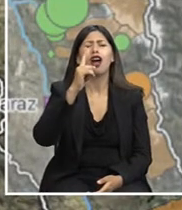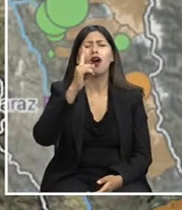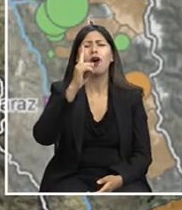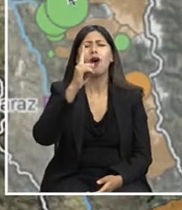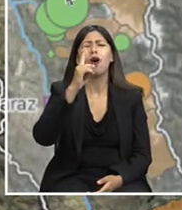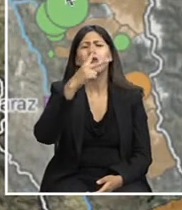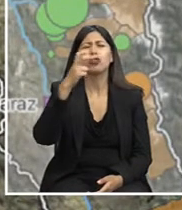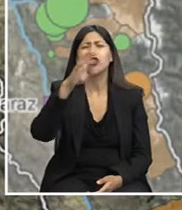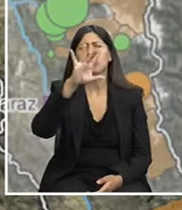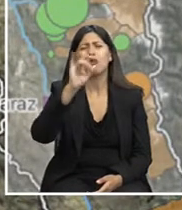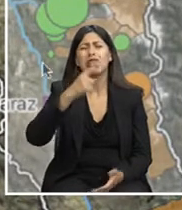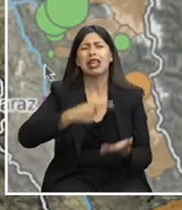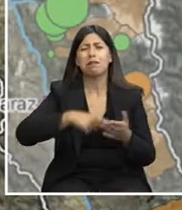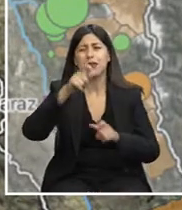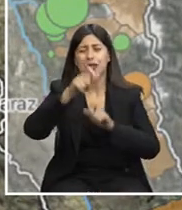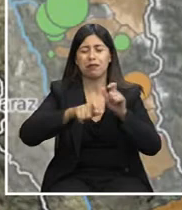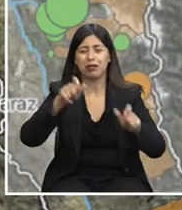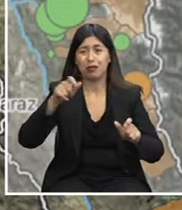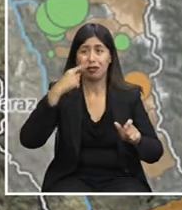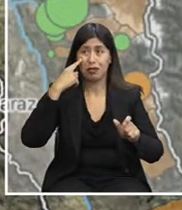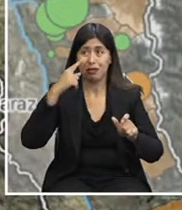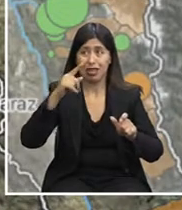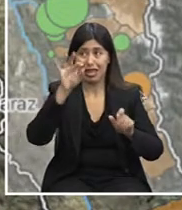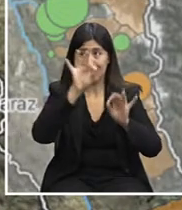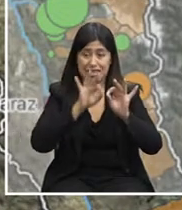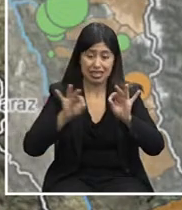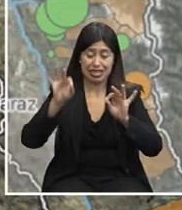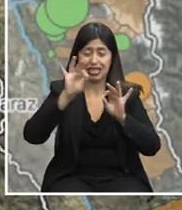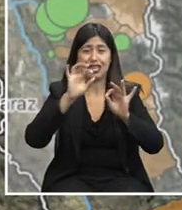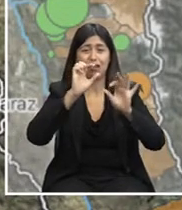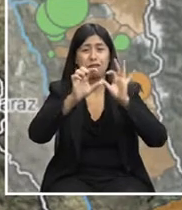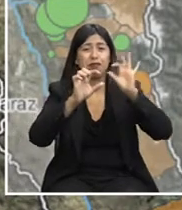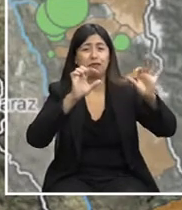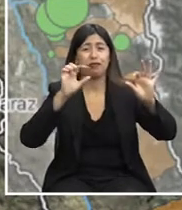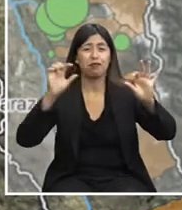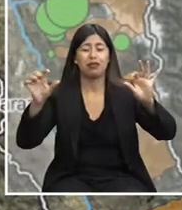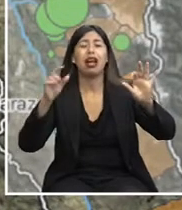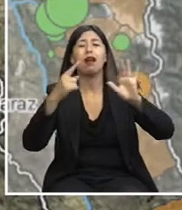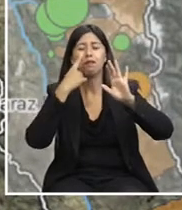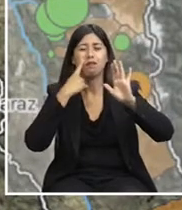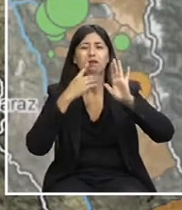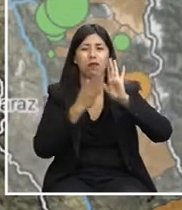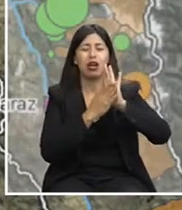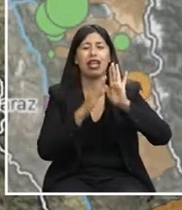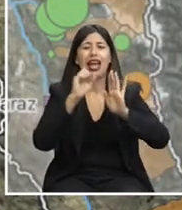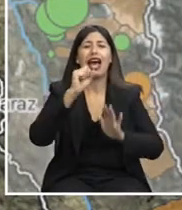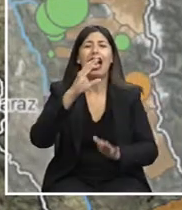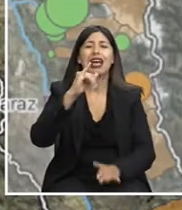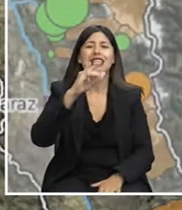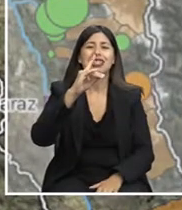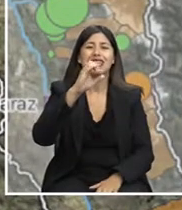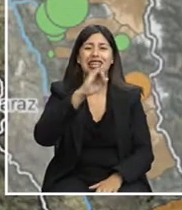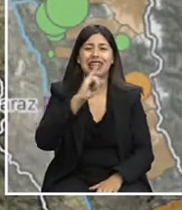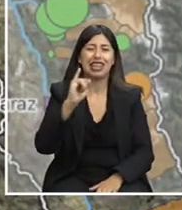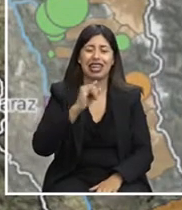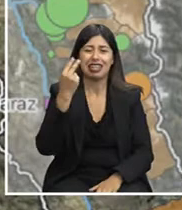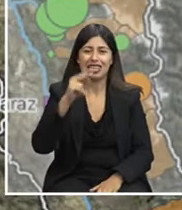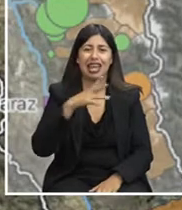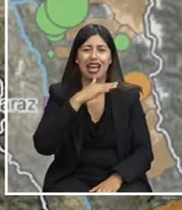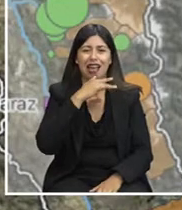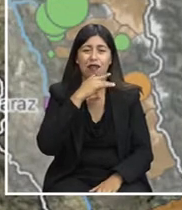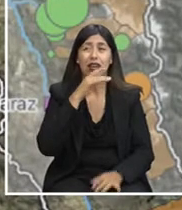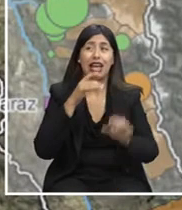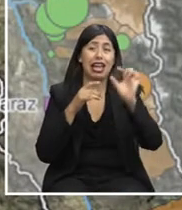of the river waters in that region. And you can see the orange circles here. This is where the rocks are very acidic. They're about the same acidity as